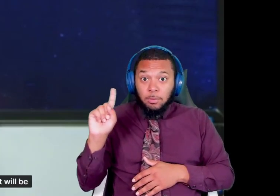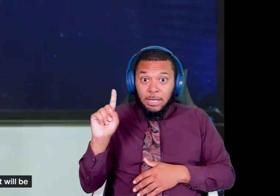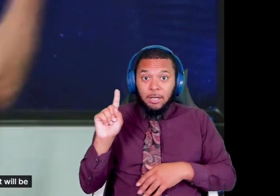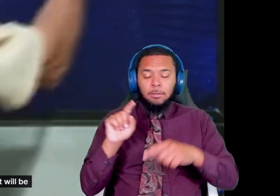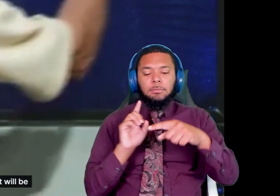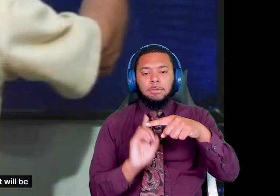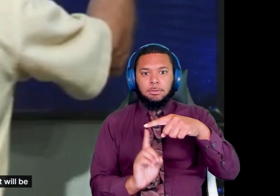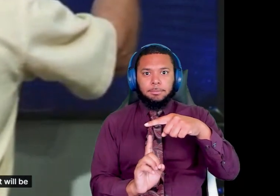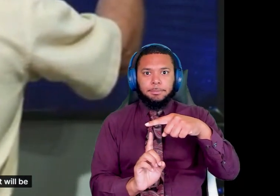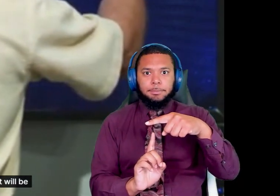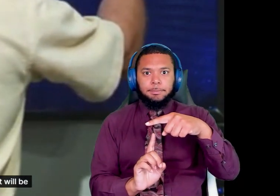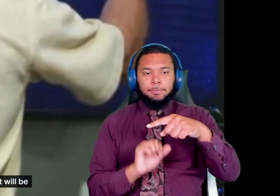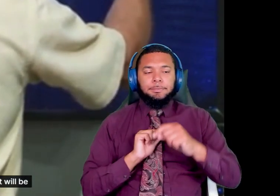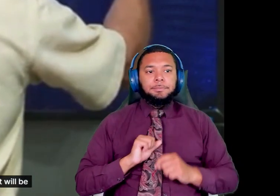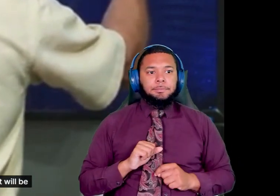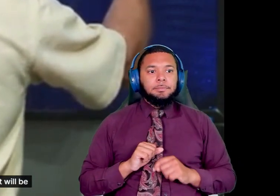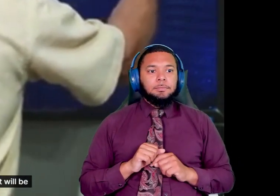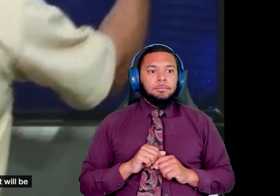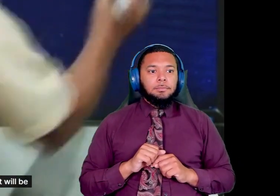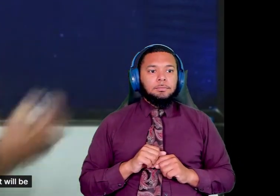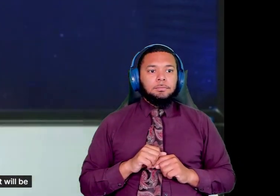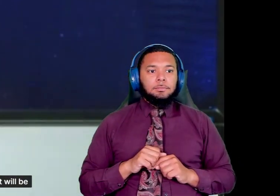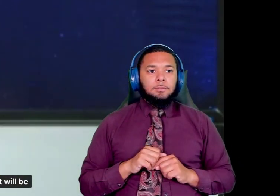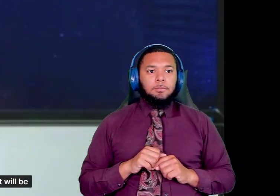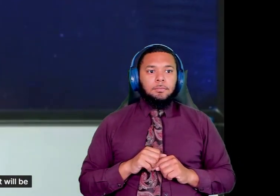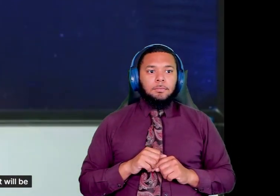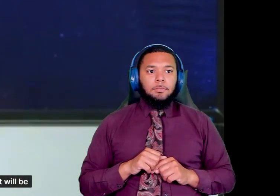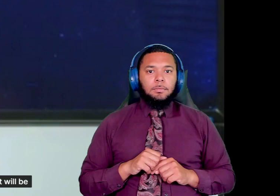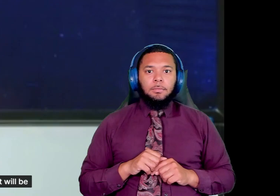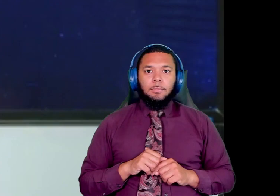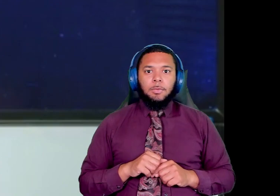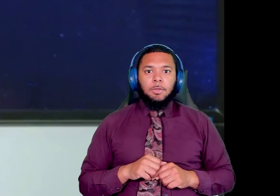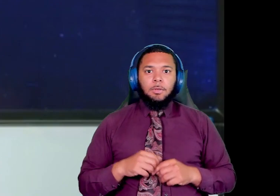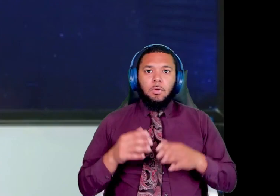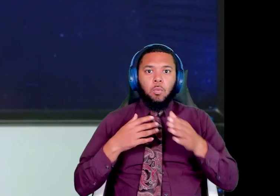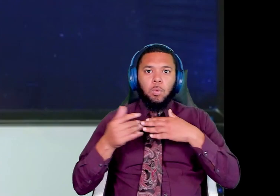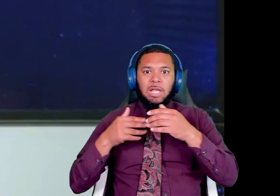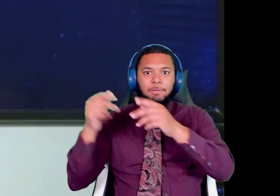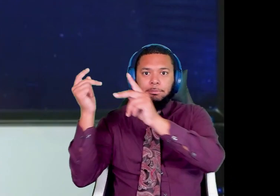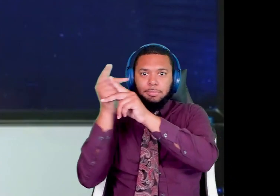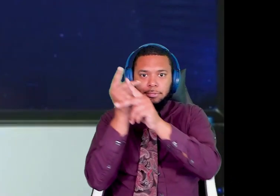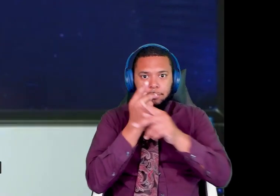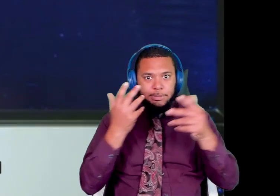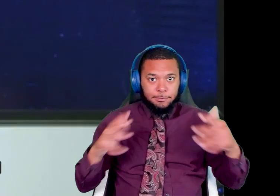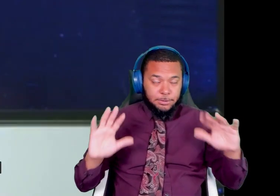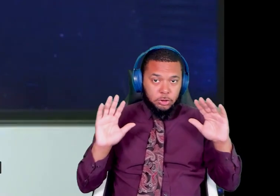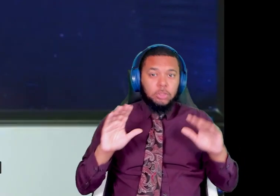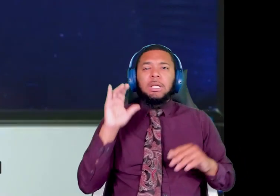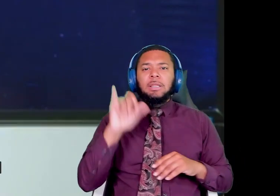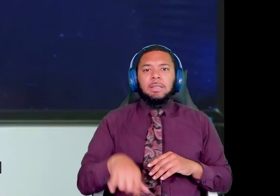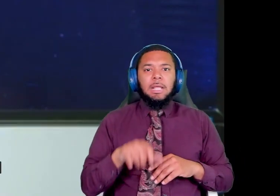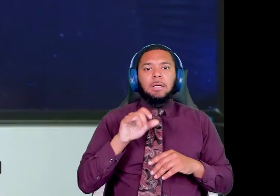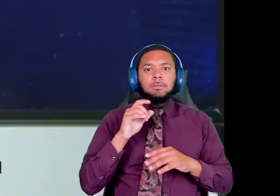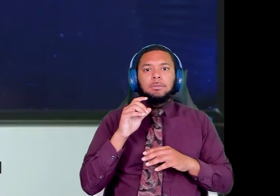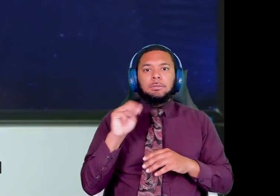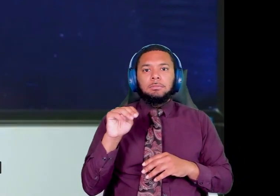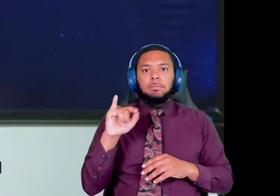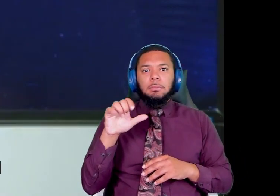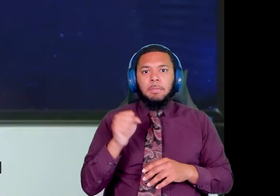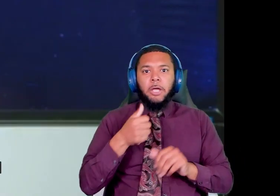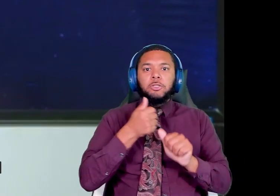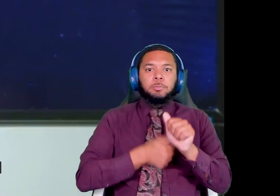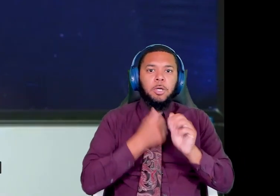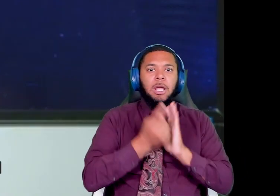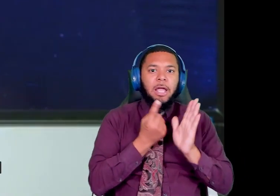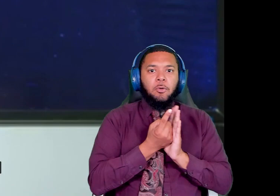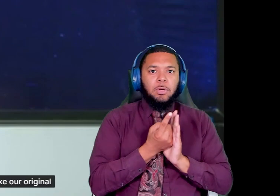And whatever we end up with, that will be our answer. That'll be miles per hour. Now this would be a great place to use a calculator.